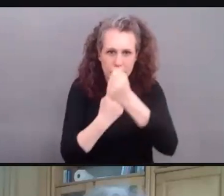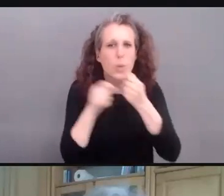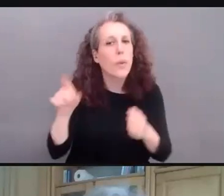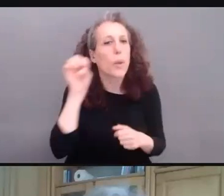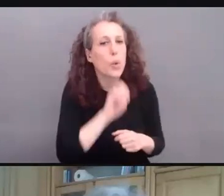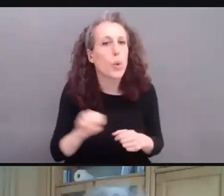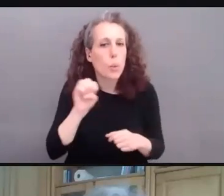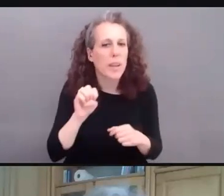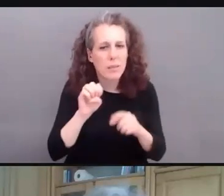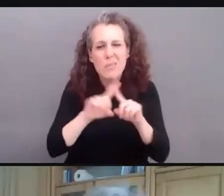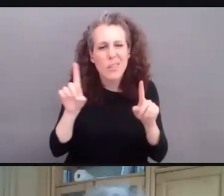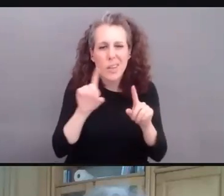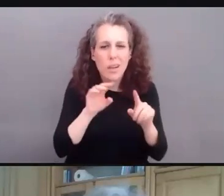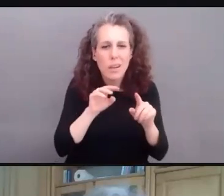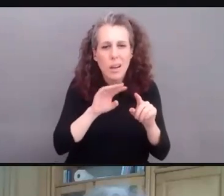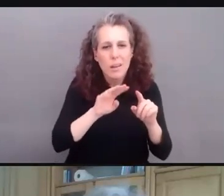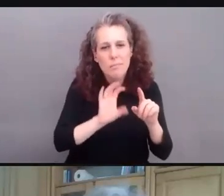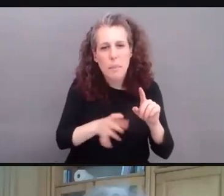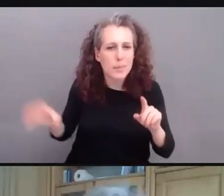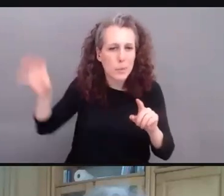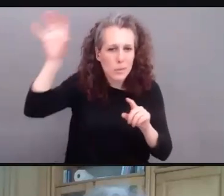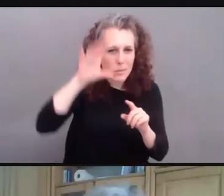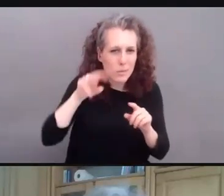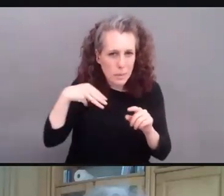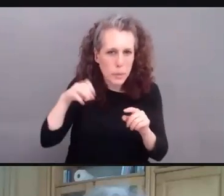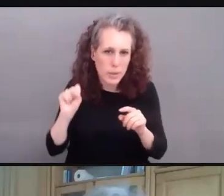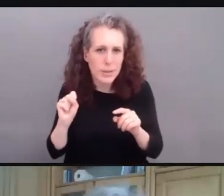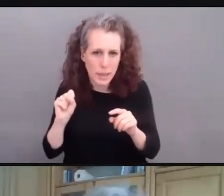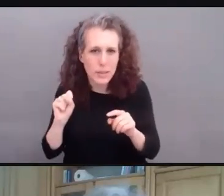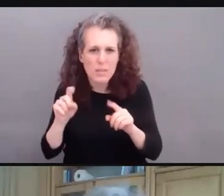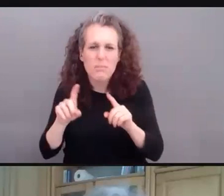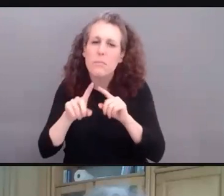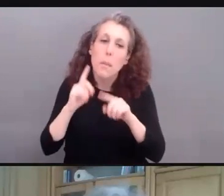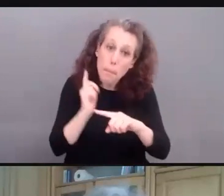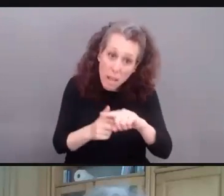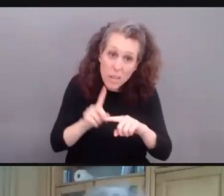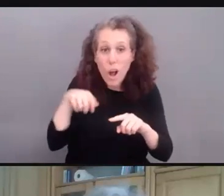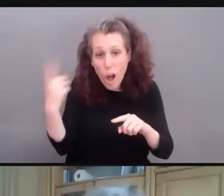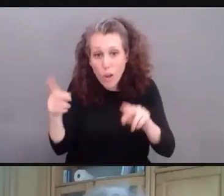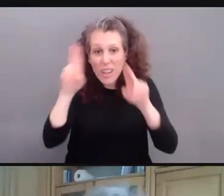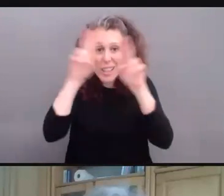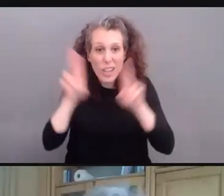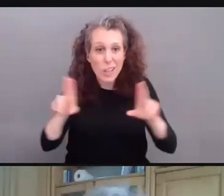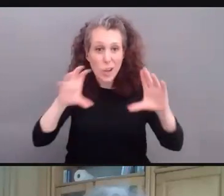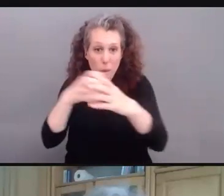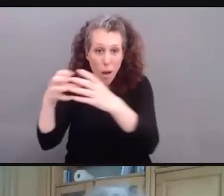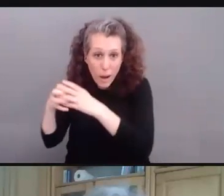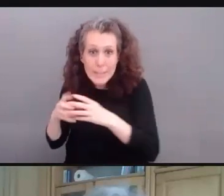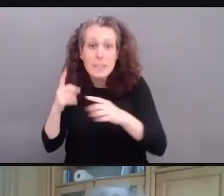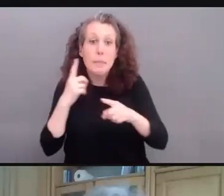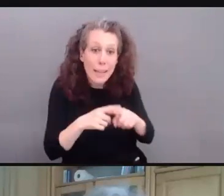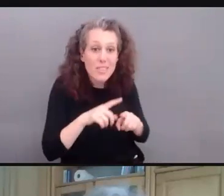member states, from the national standardization bodies, and to include also the other experts from